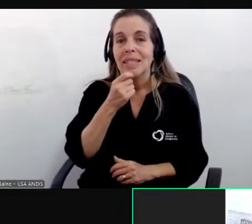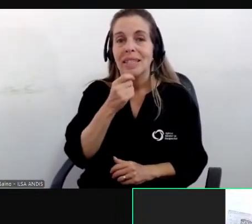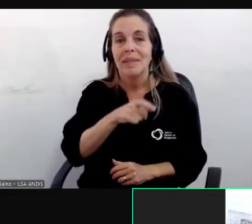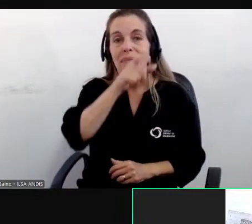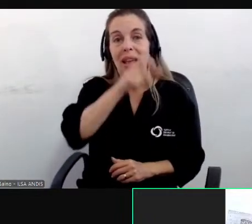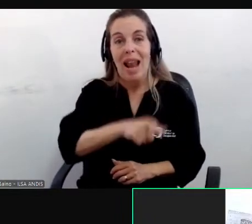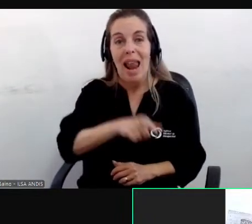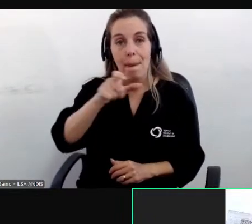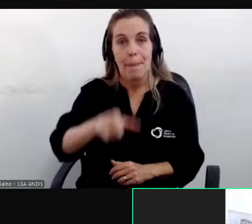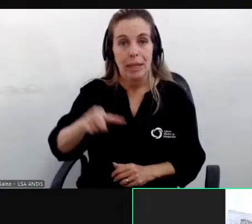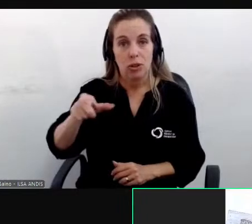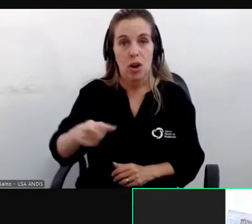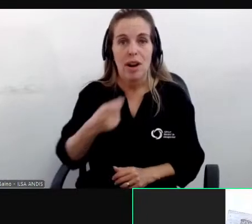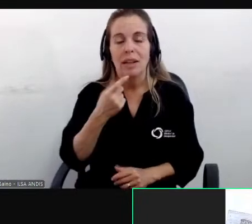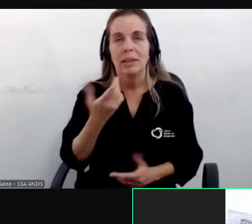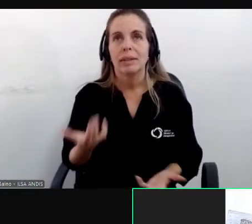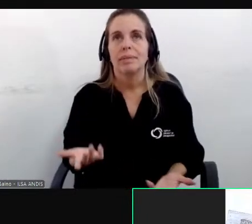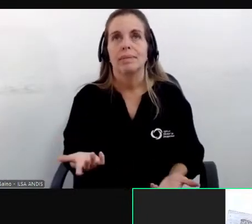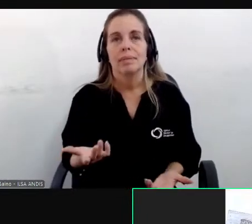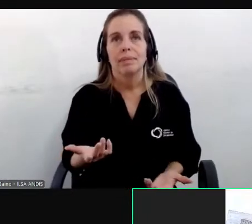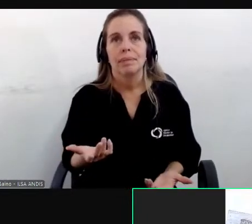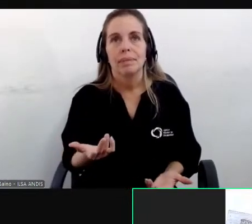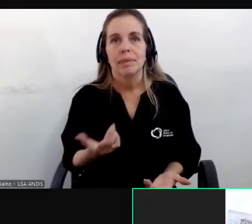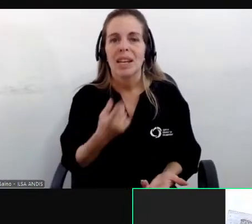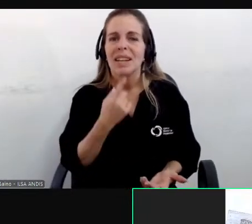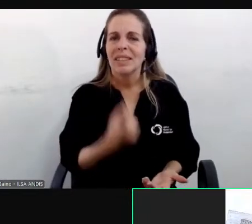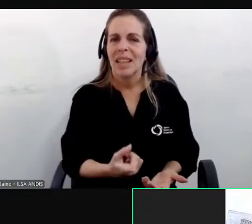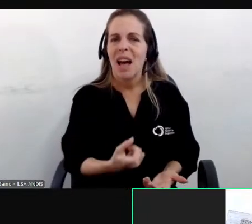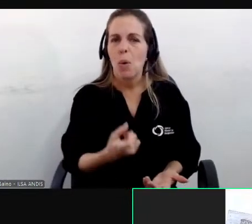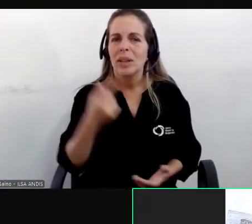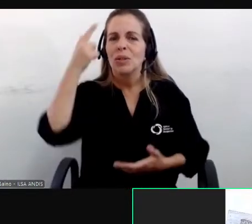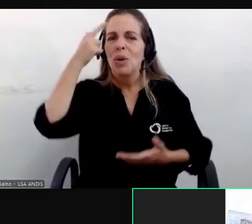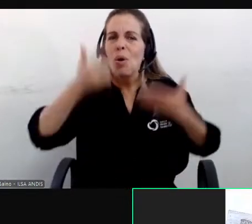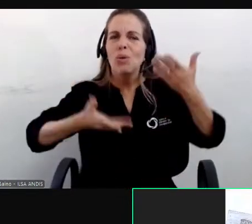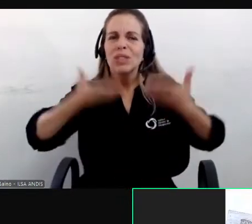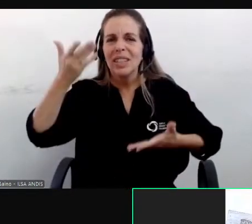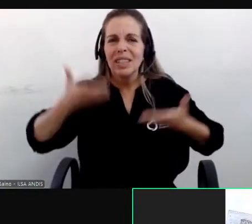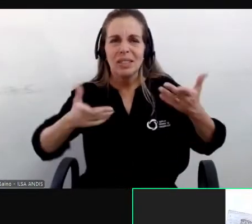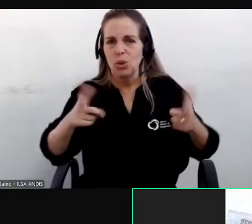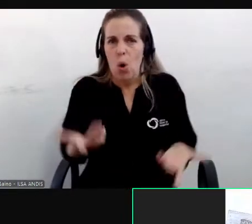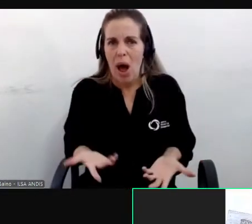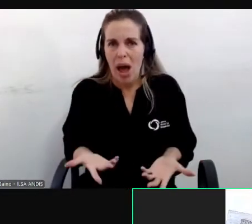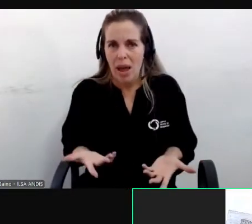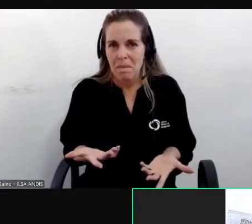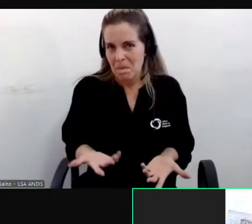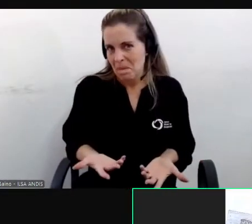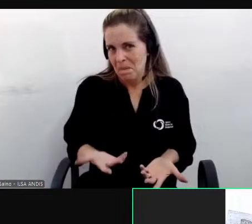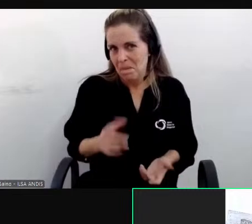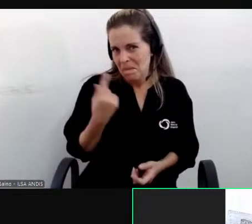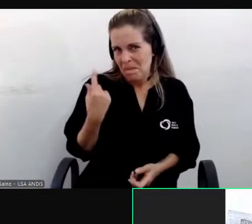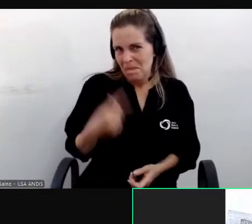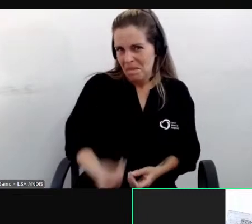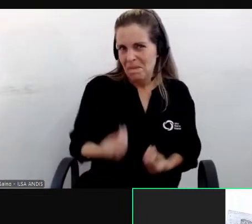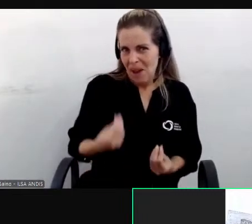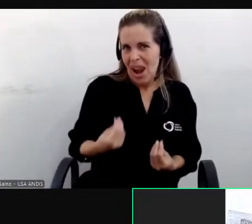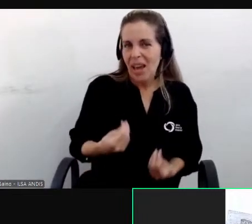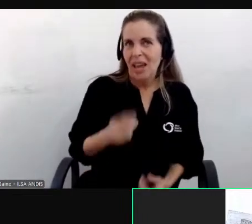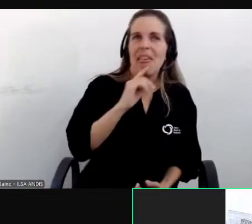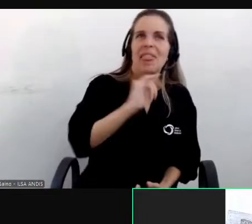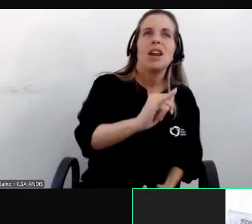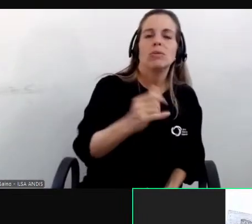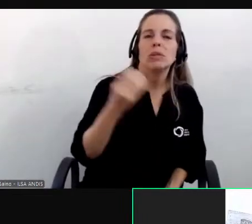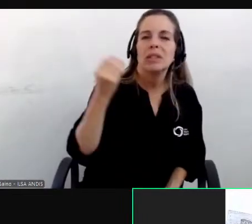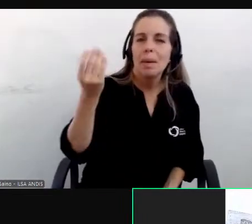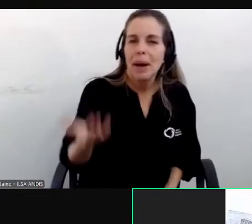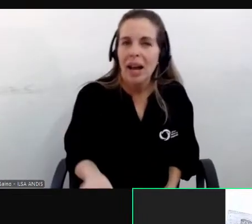And another important issue is that if people do not see that justice can be made, how